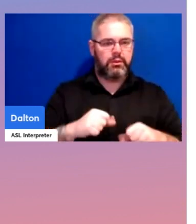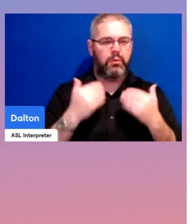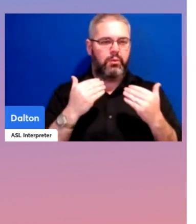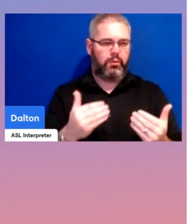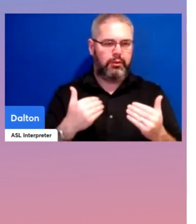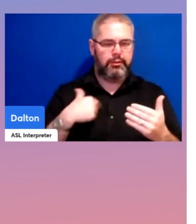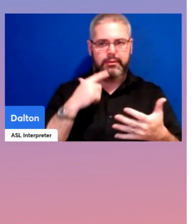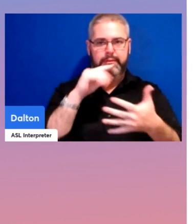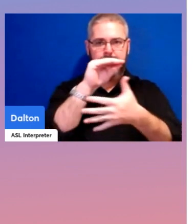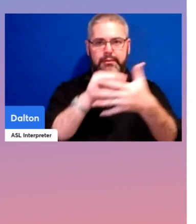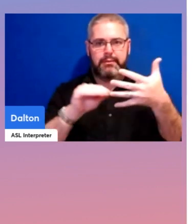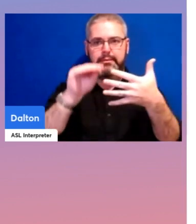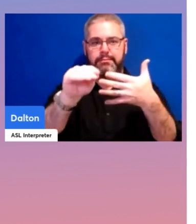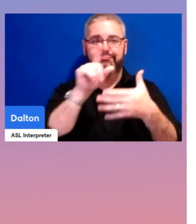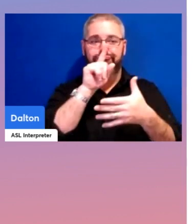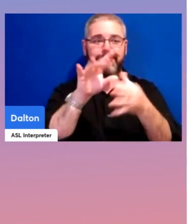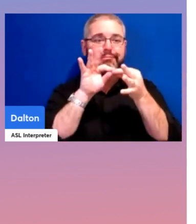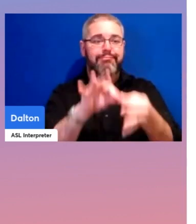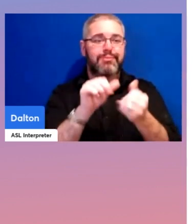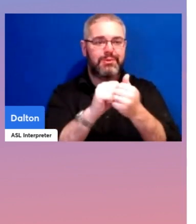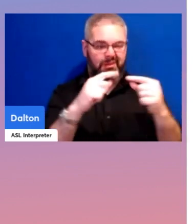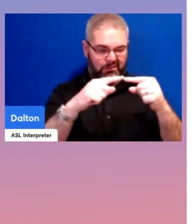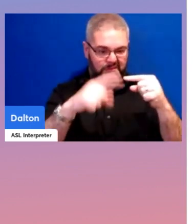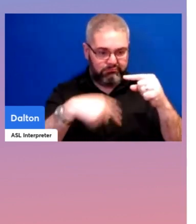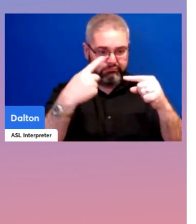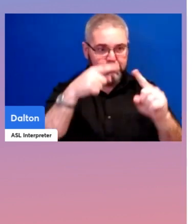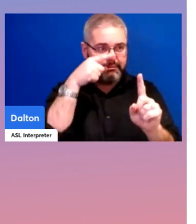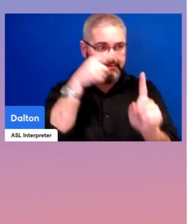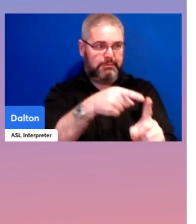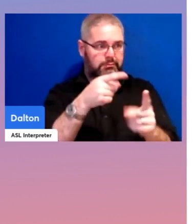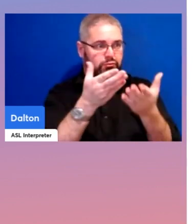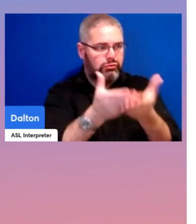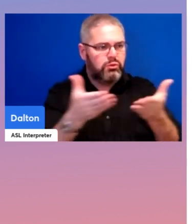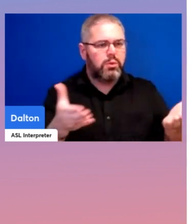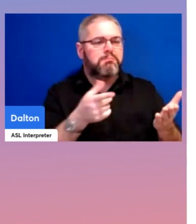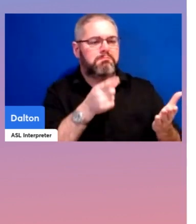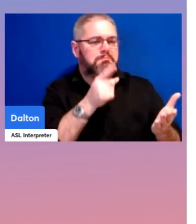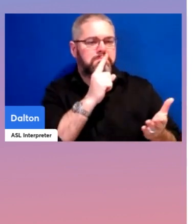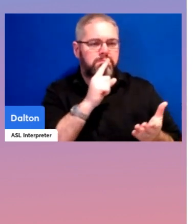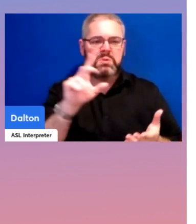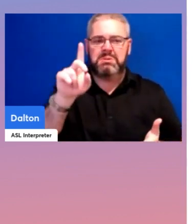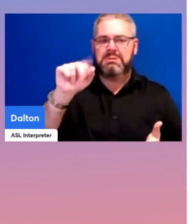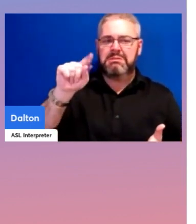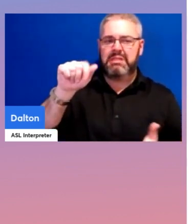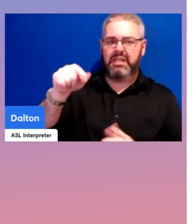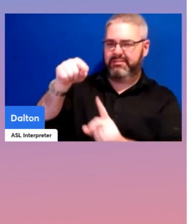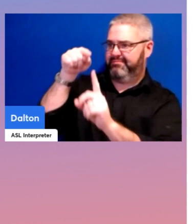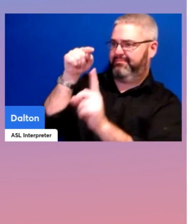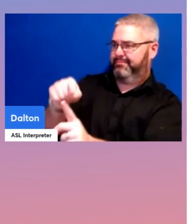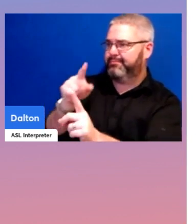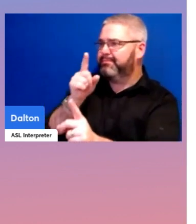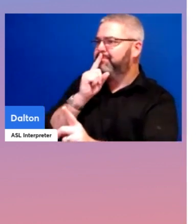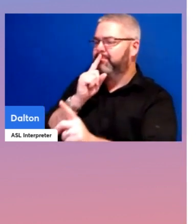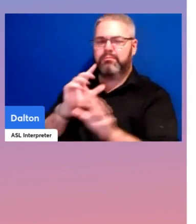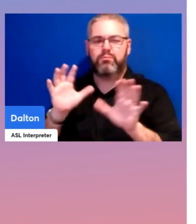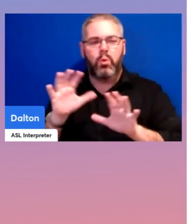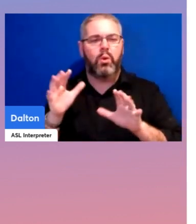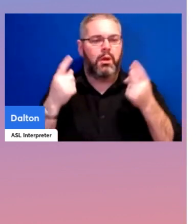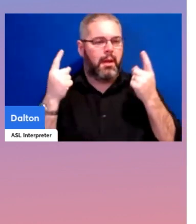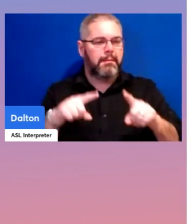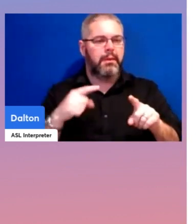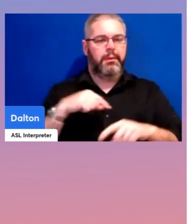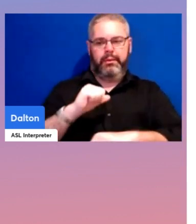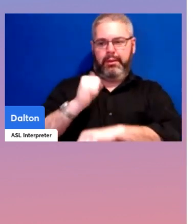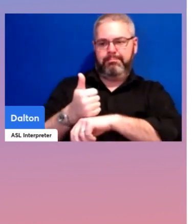not really tied to any life cycle of any specific resource or data source. So in this case, we have set up a